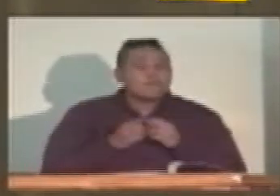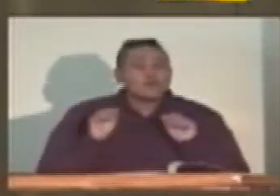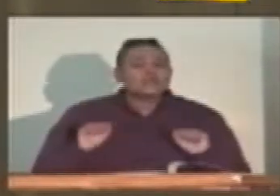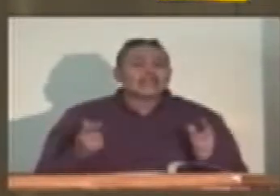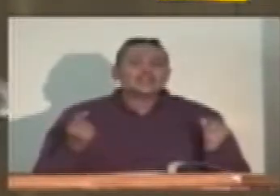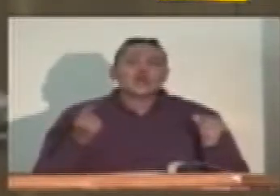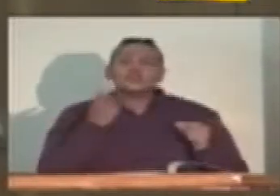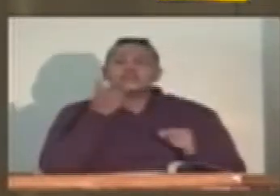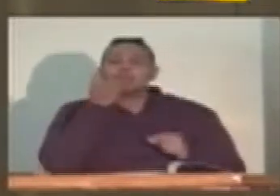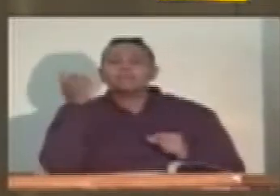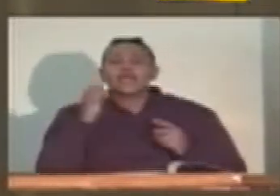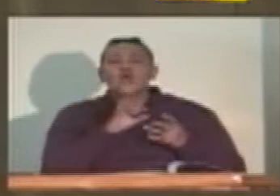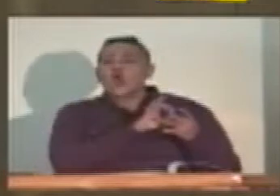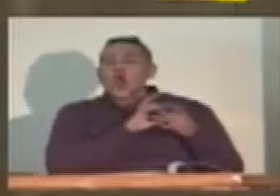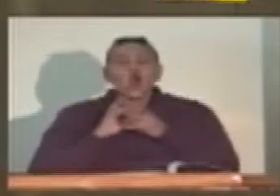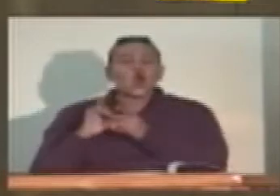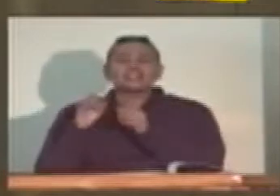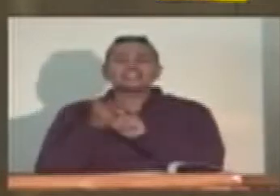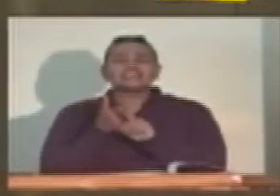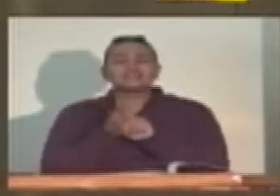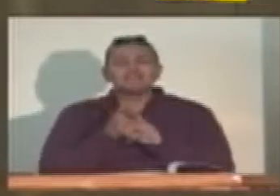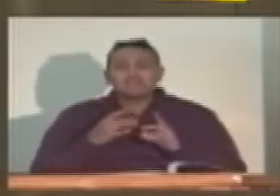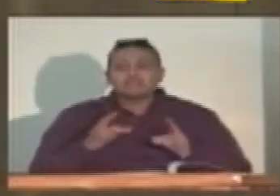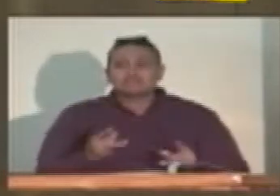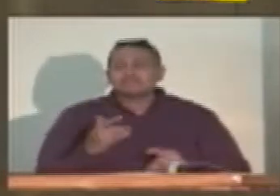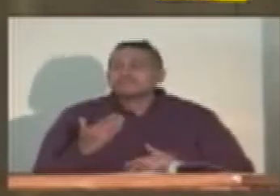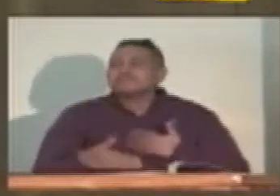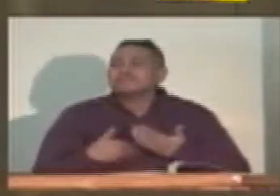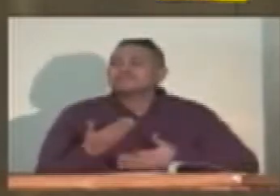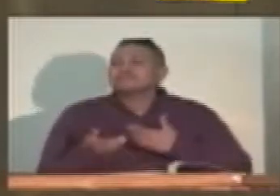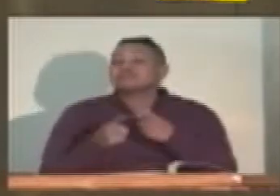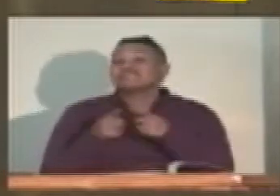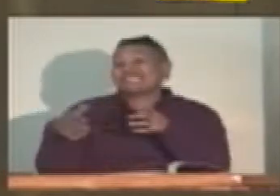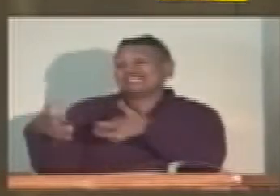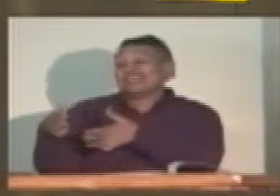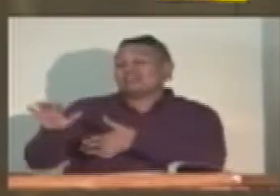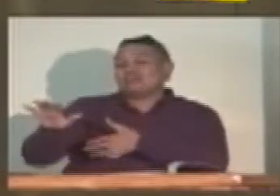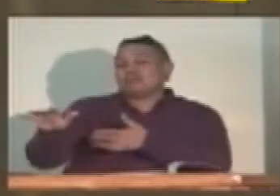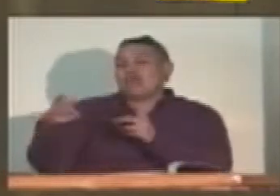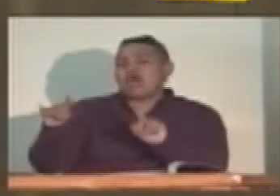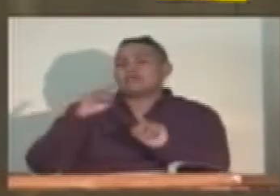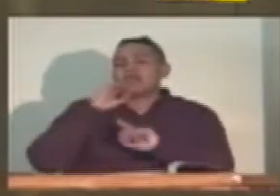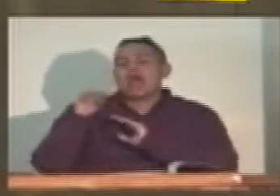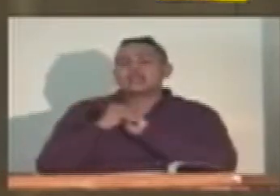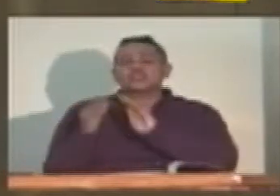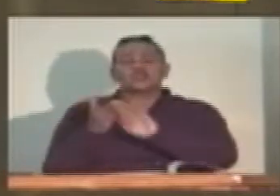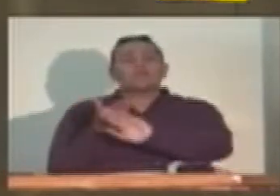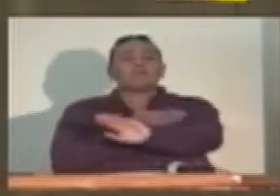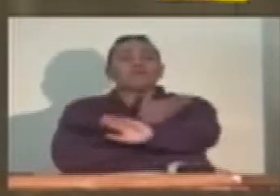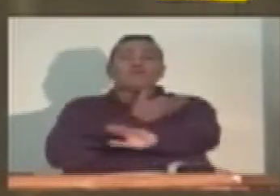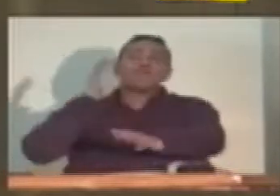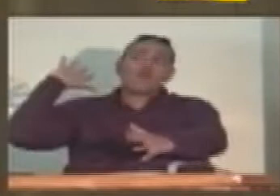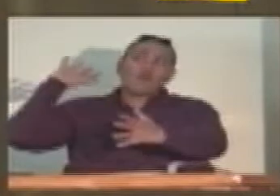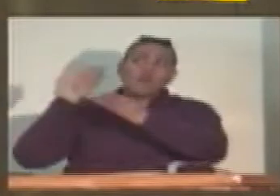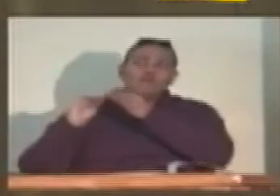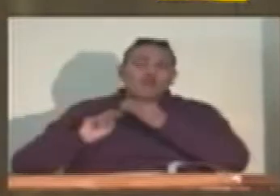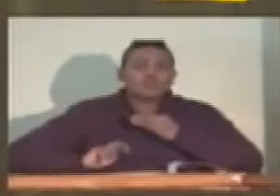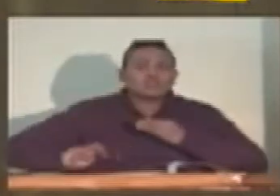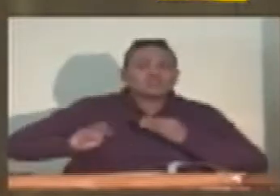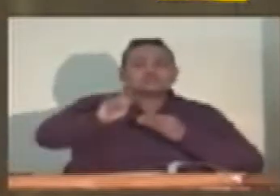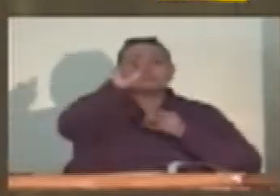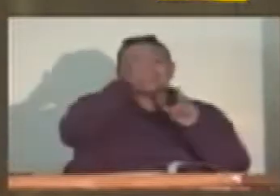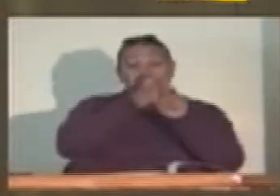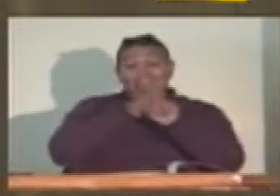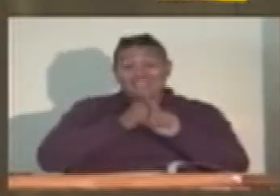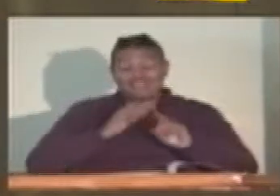done to bring better coordination and efficiency to the sector and improve the overall transportation environment